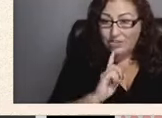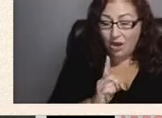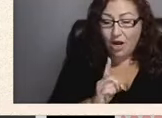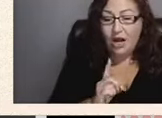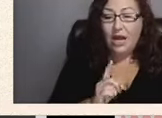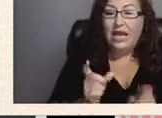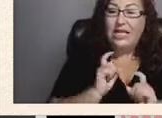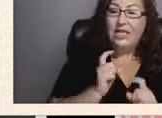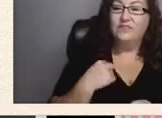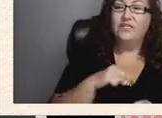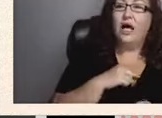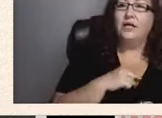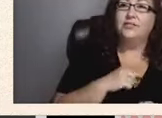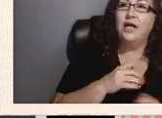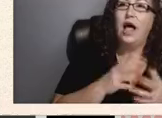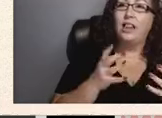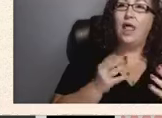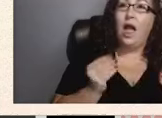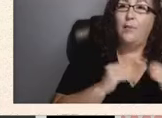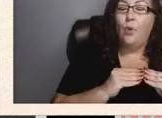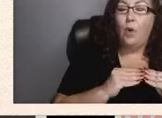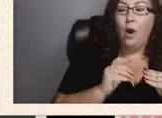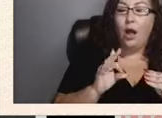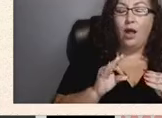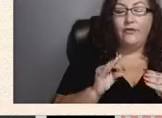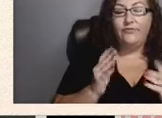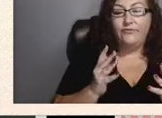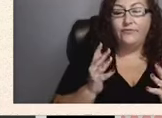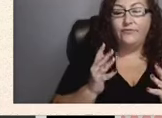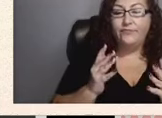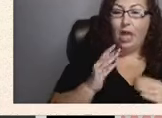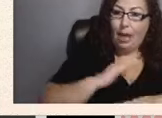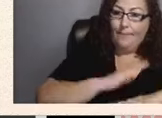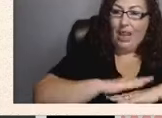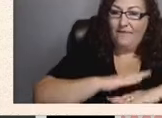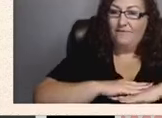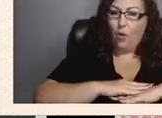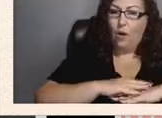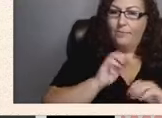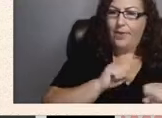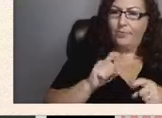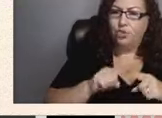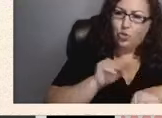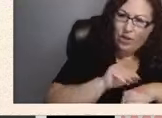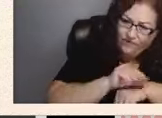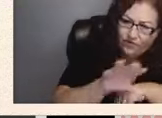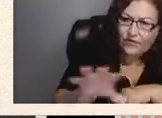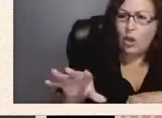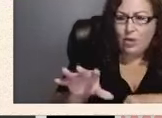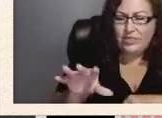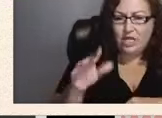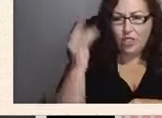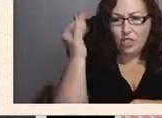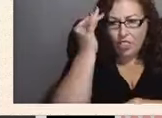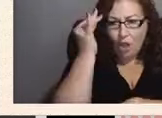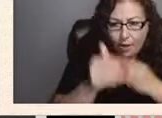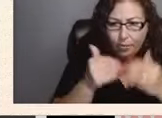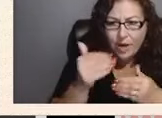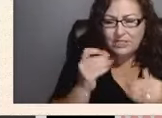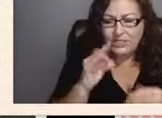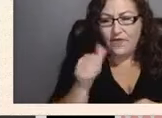us a lot more of a platform to be able to influence the thought processes of